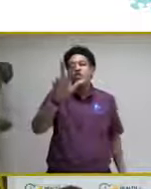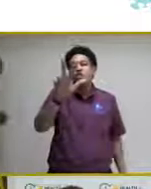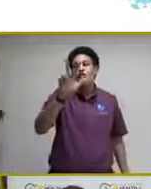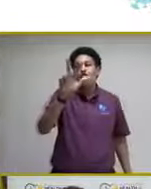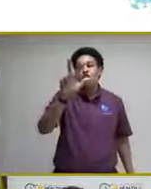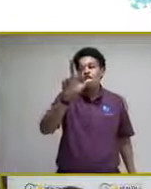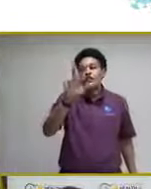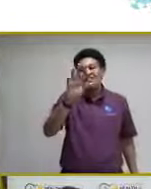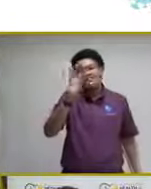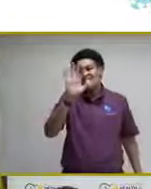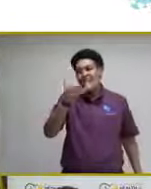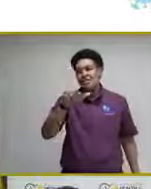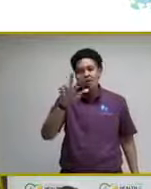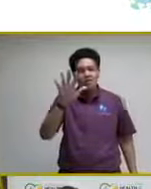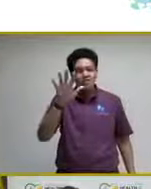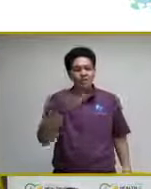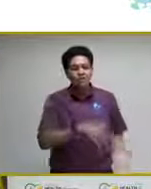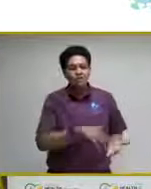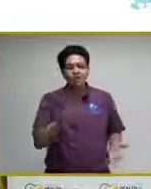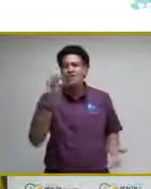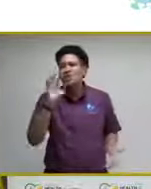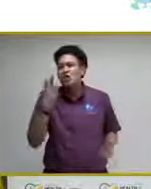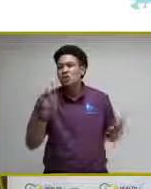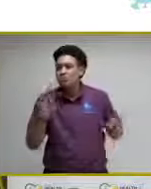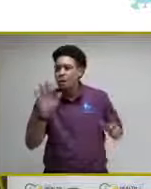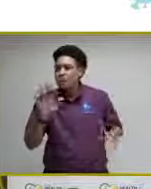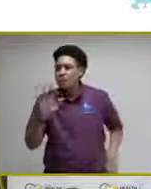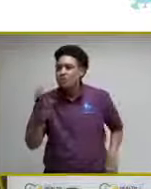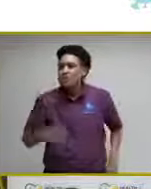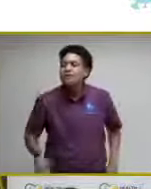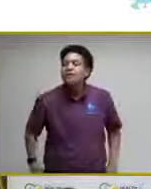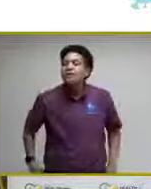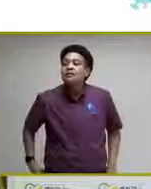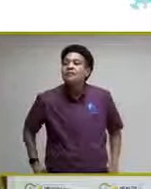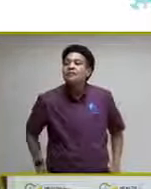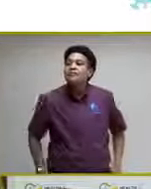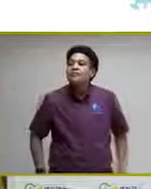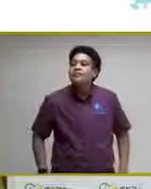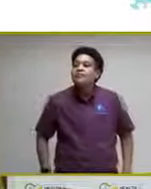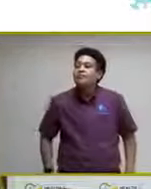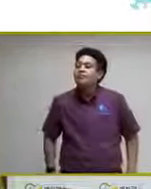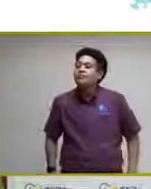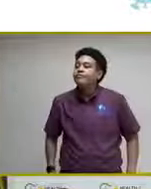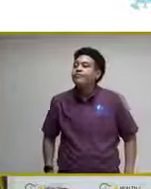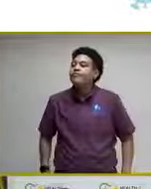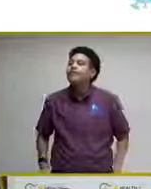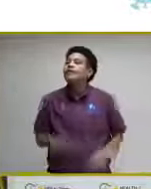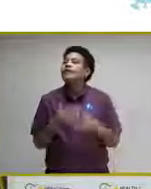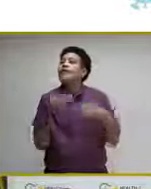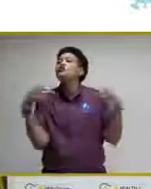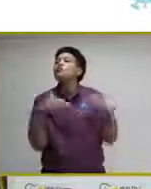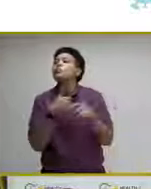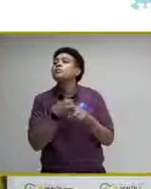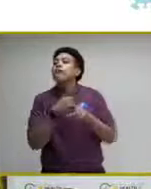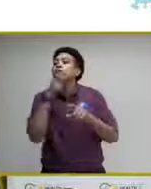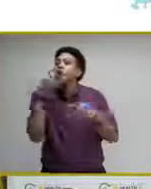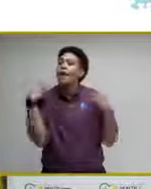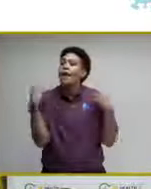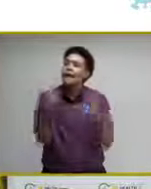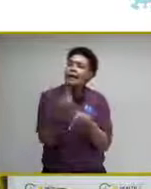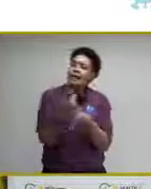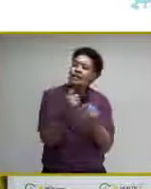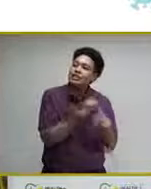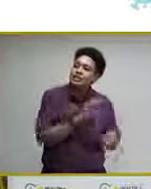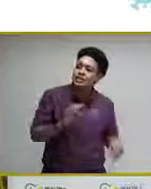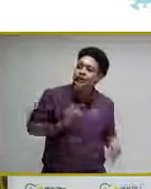5,600 persons approximately. The next group of who will get it first is the healthcare staff in the private